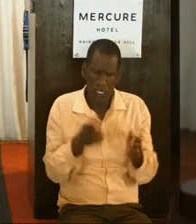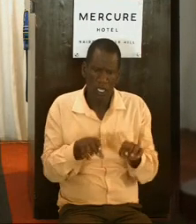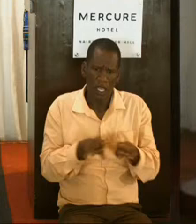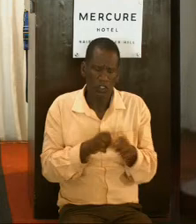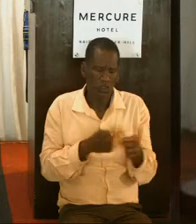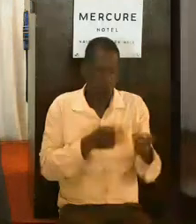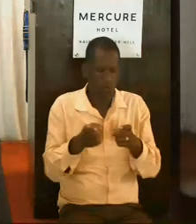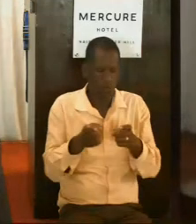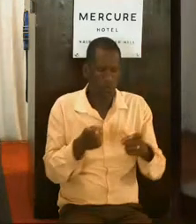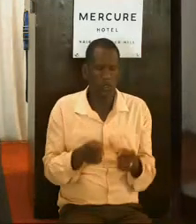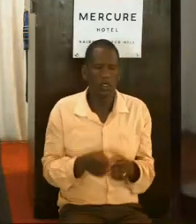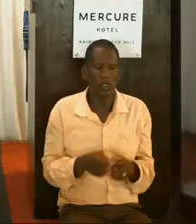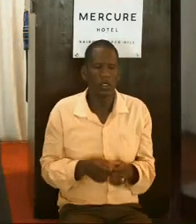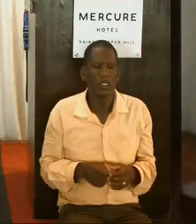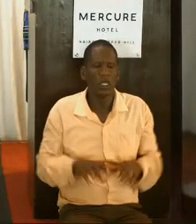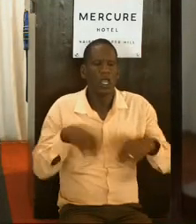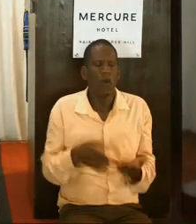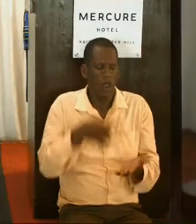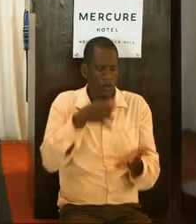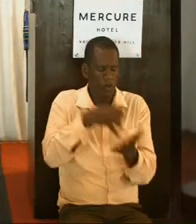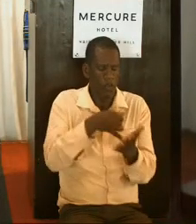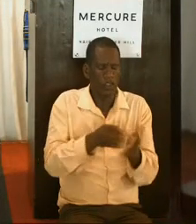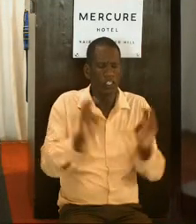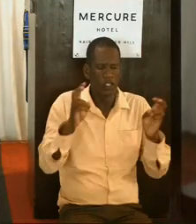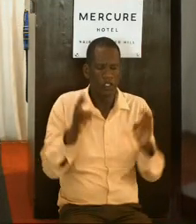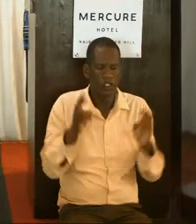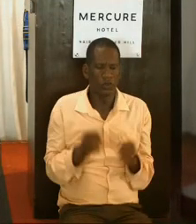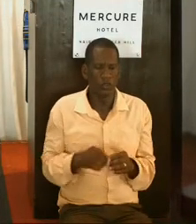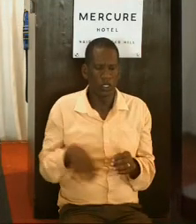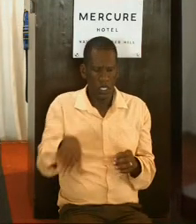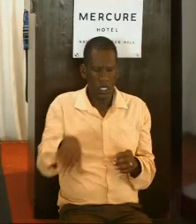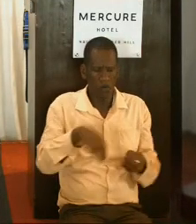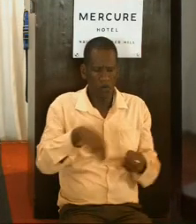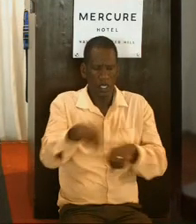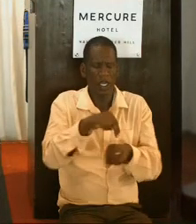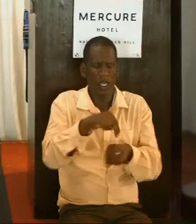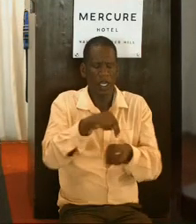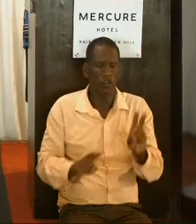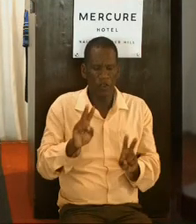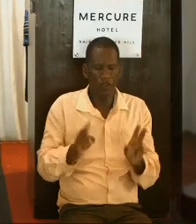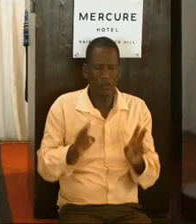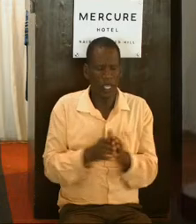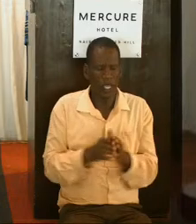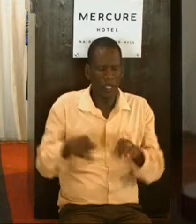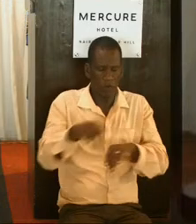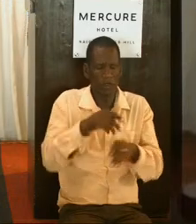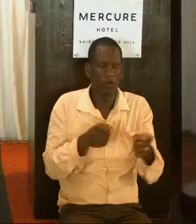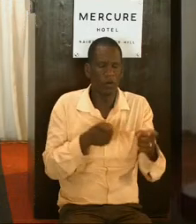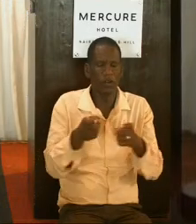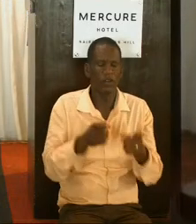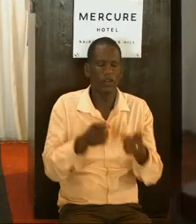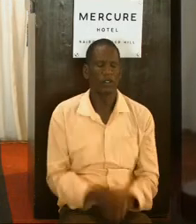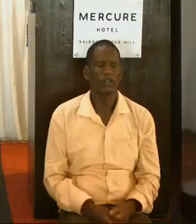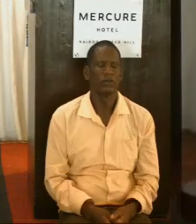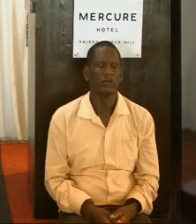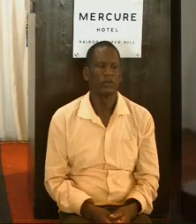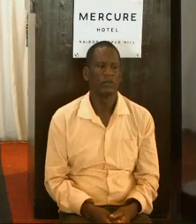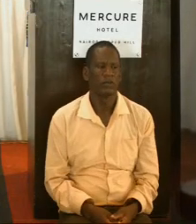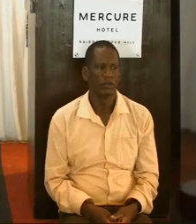as you regulate you know how you capturing these issues around National values and principles of governance